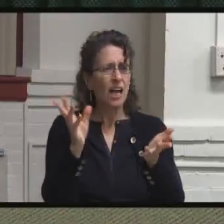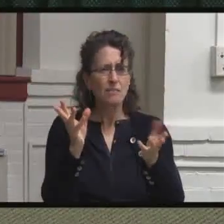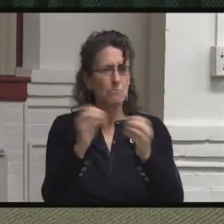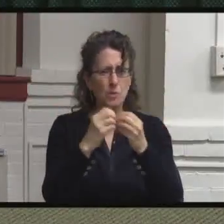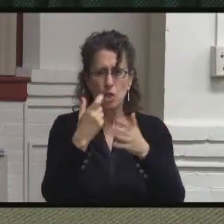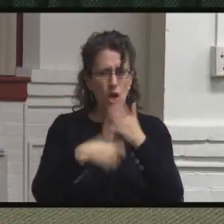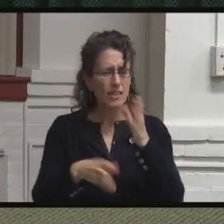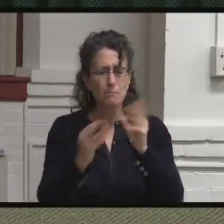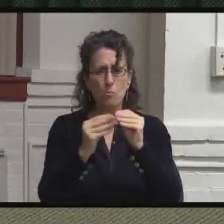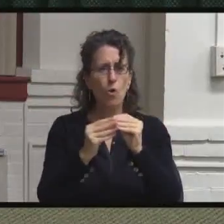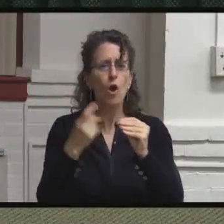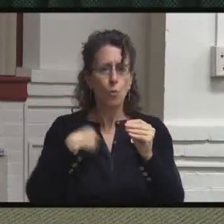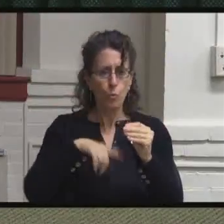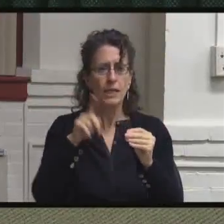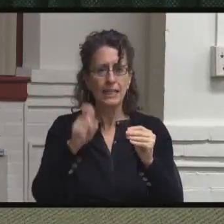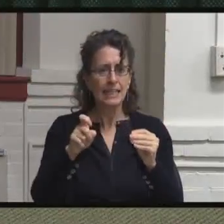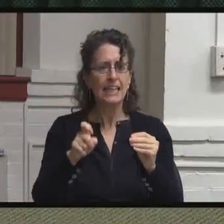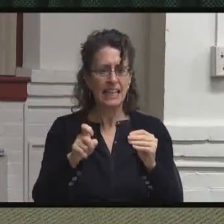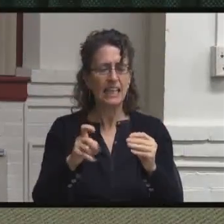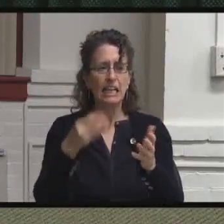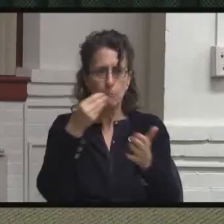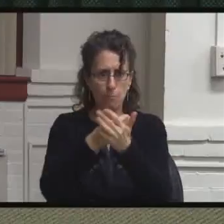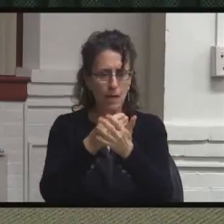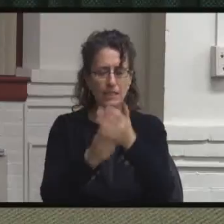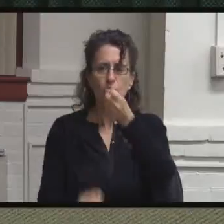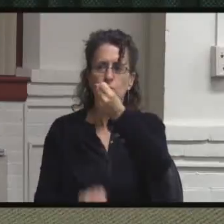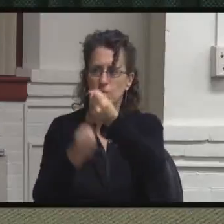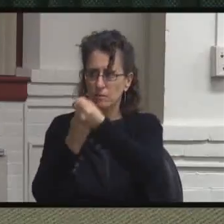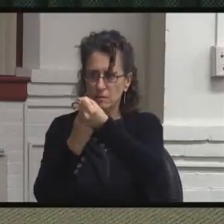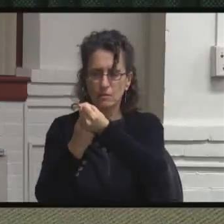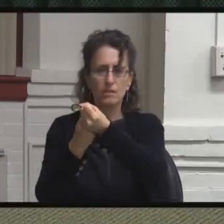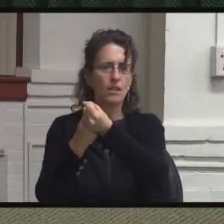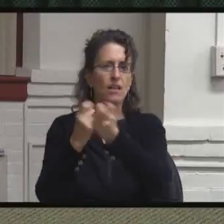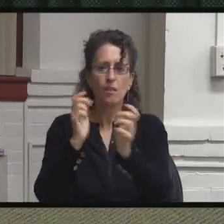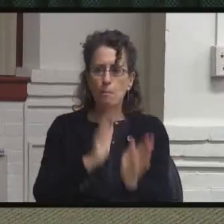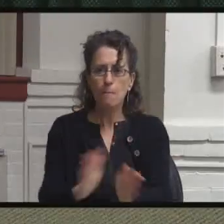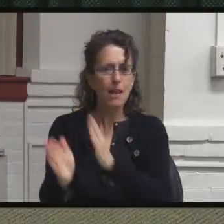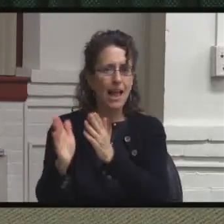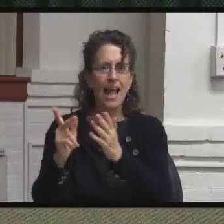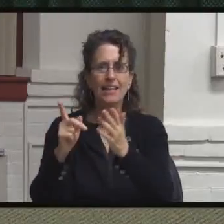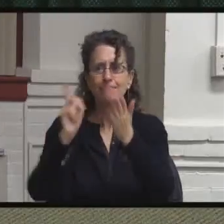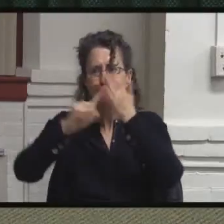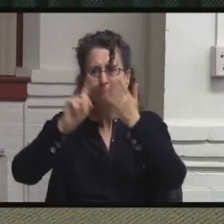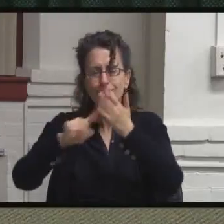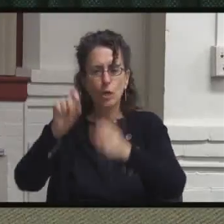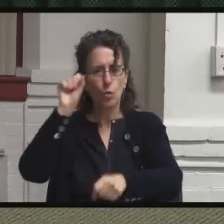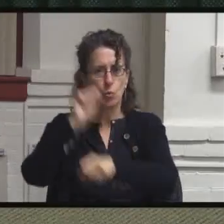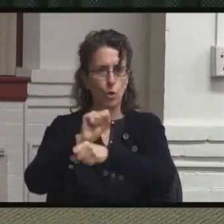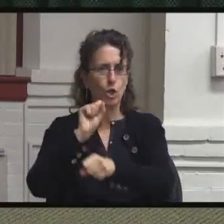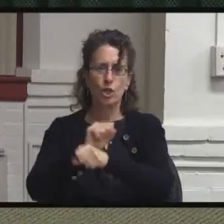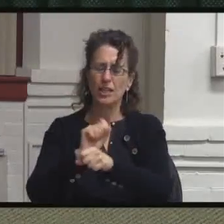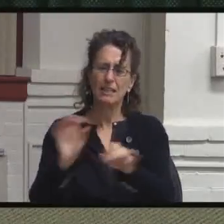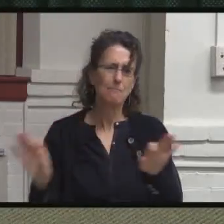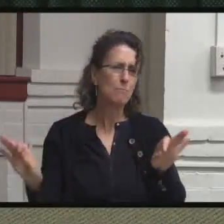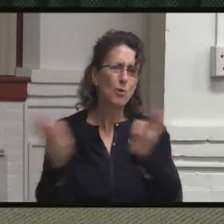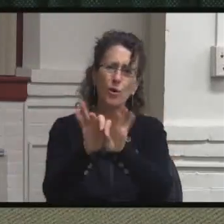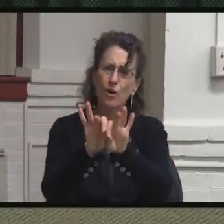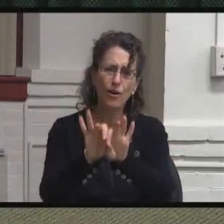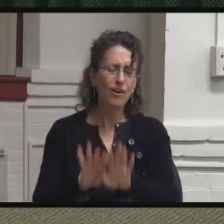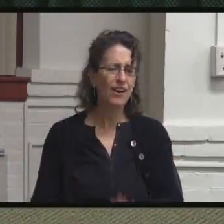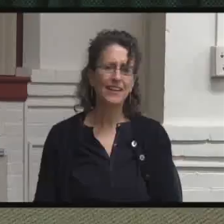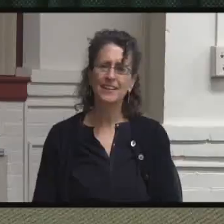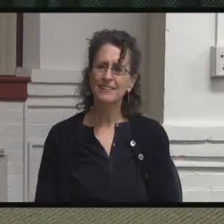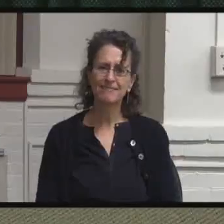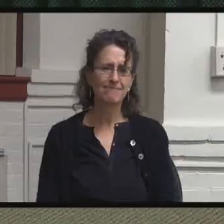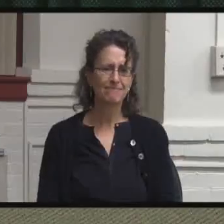unrealistic. We need to find a real source of money in order to begin doing the planning work if we're really going to make a commitment to this." And if